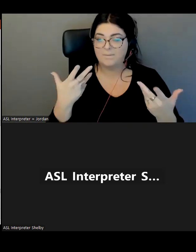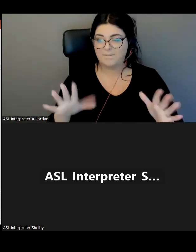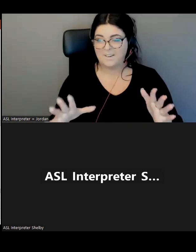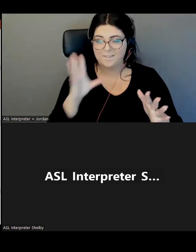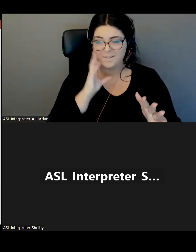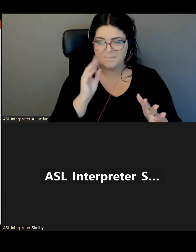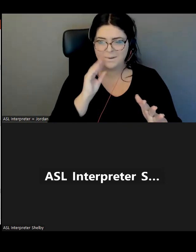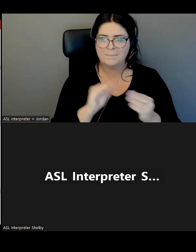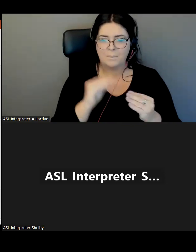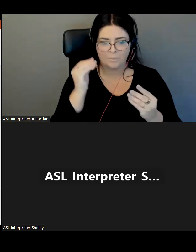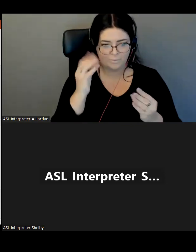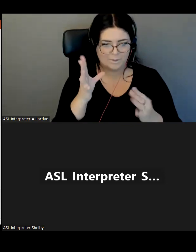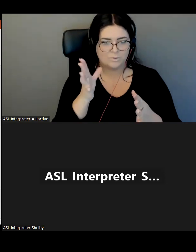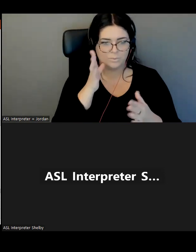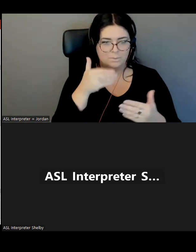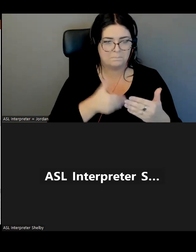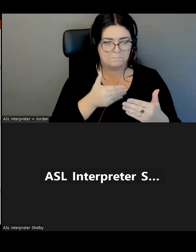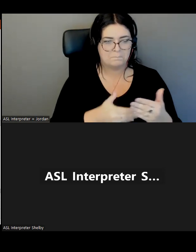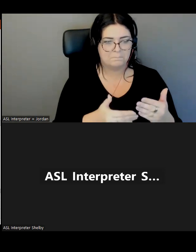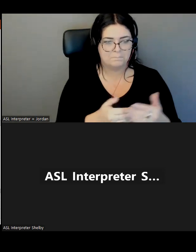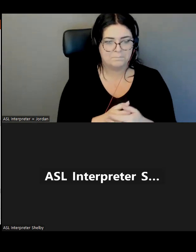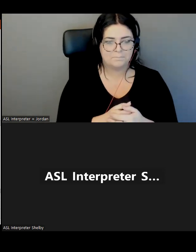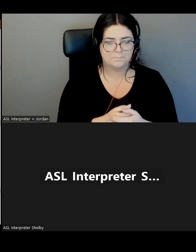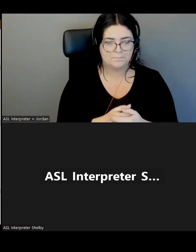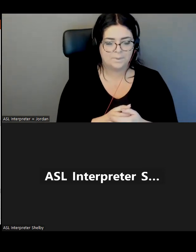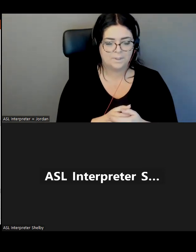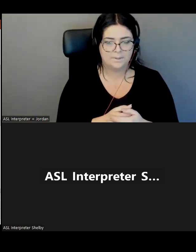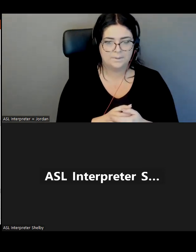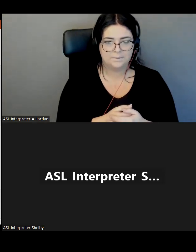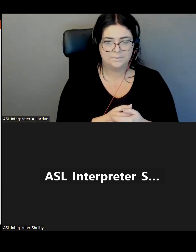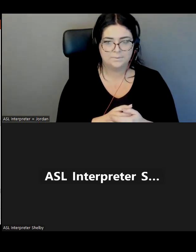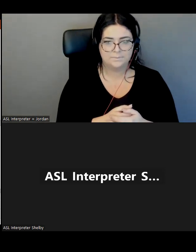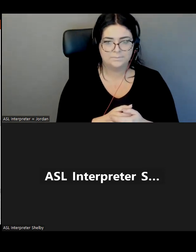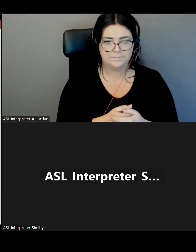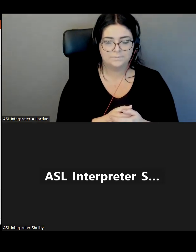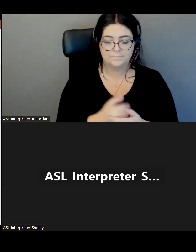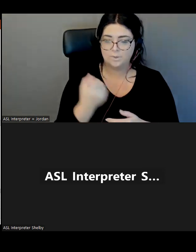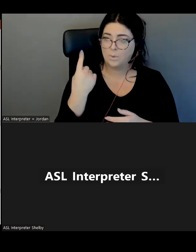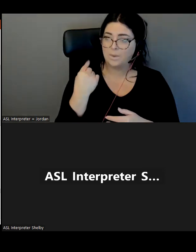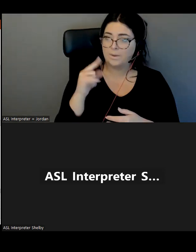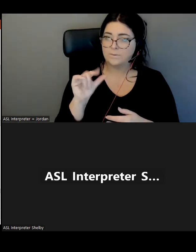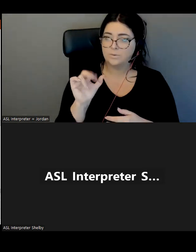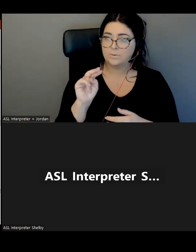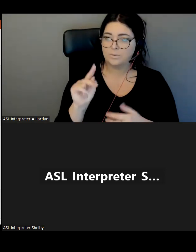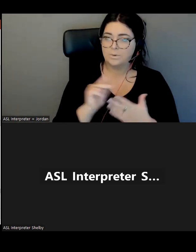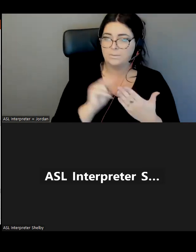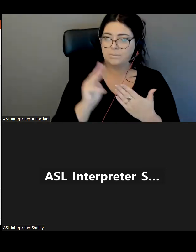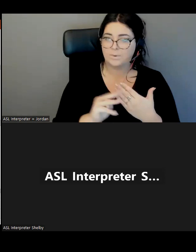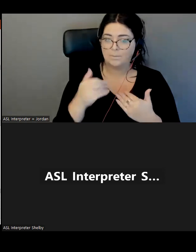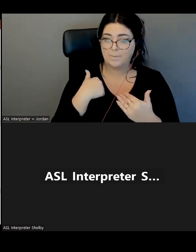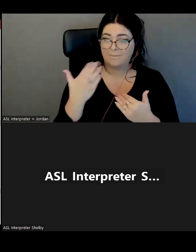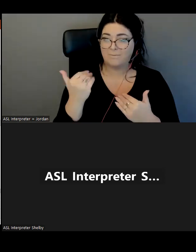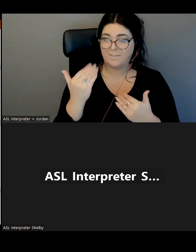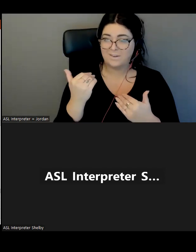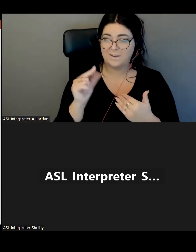bit more information on it. So last year, with regards to our grant program, we did have 15